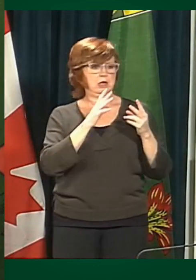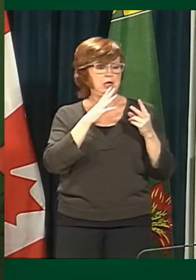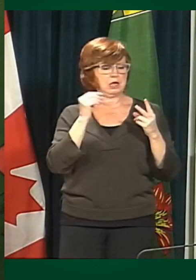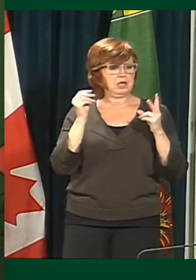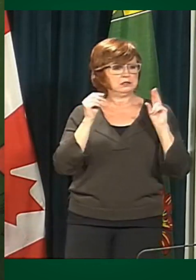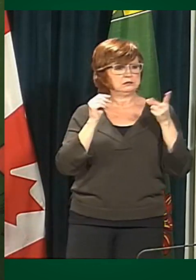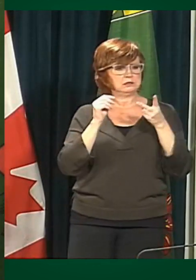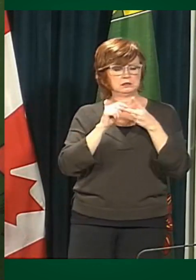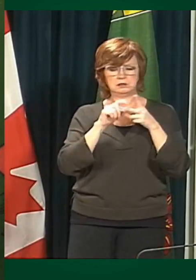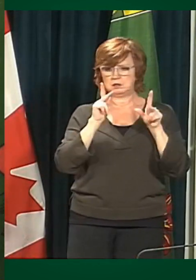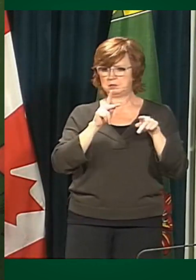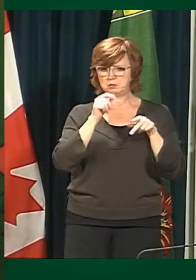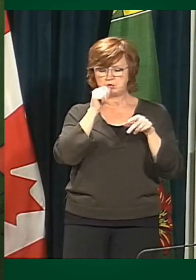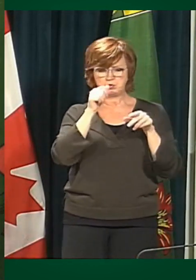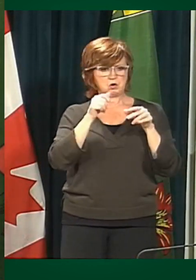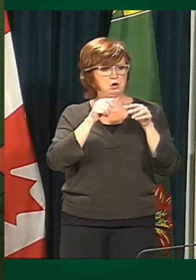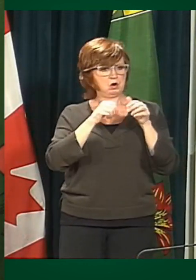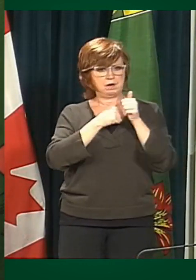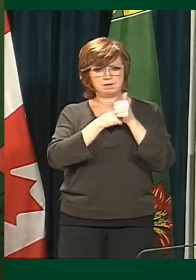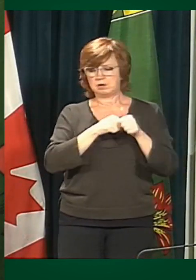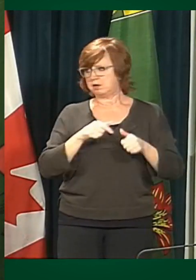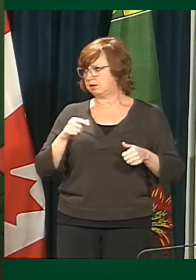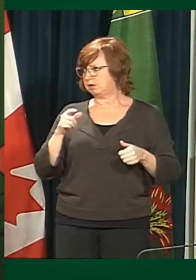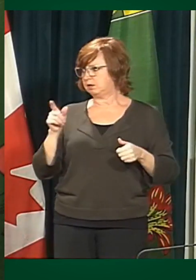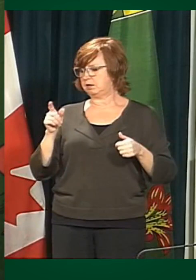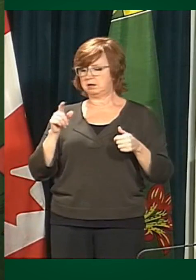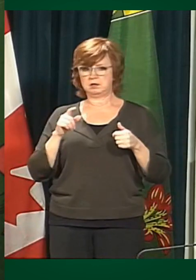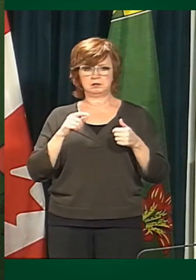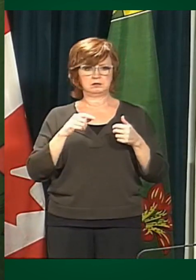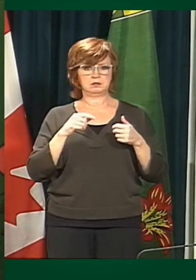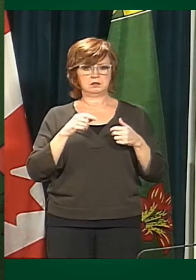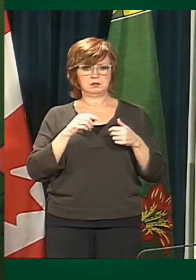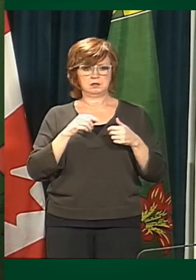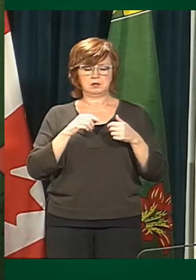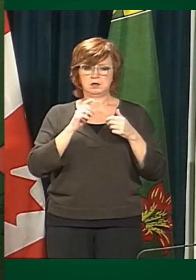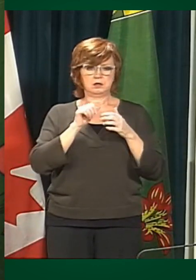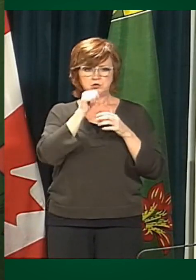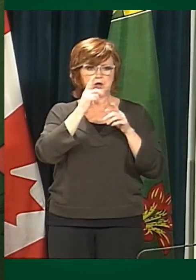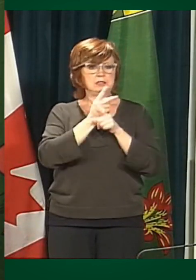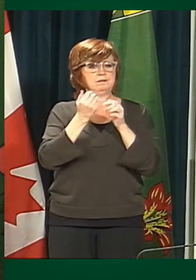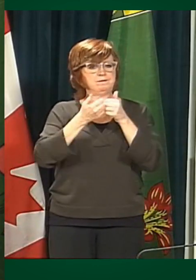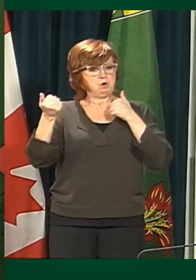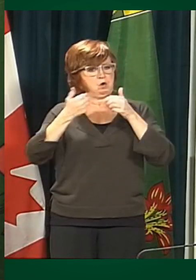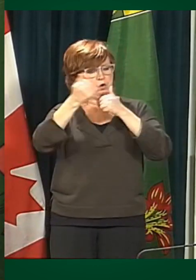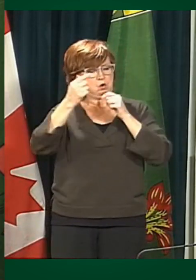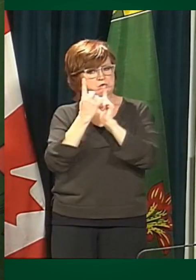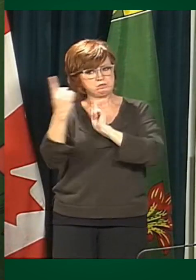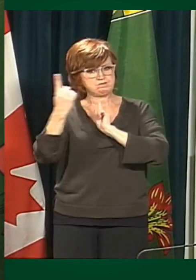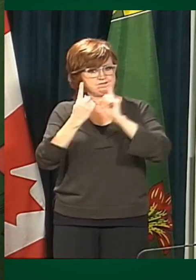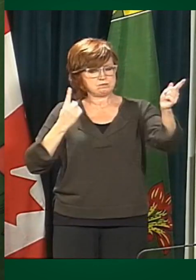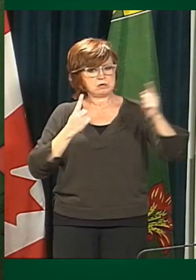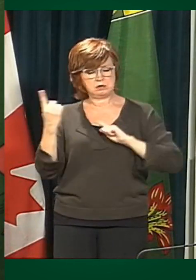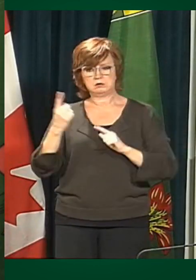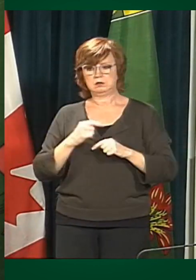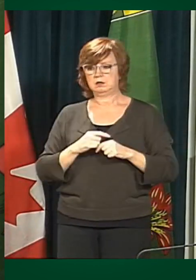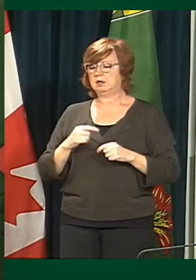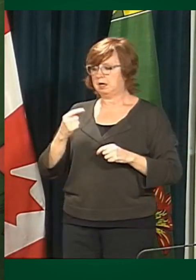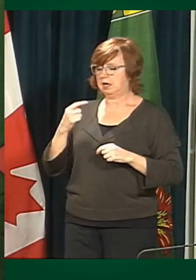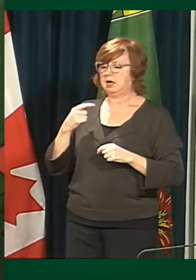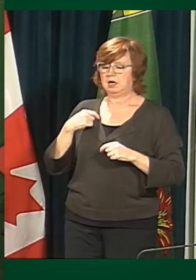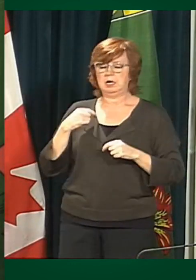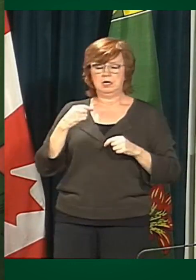So I think the question was that physical distancing may not be observed in all cases. So yeah, I think that's a